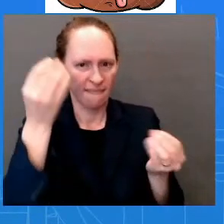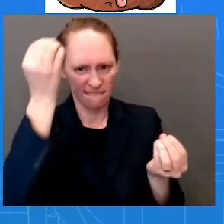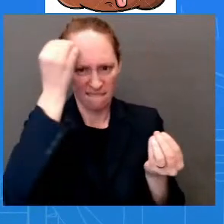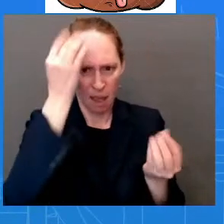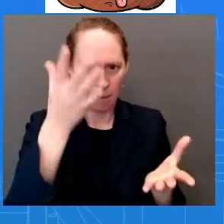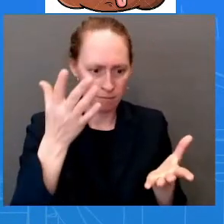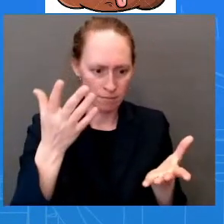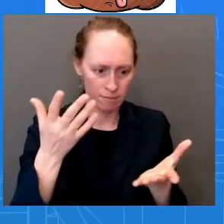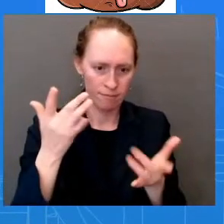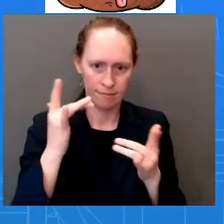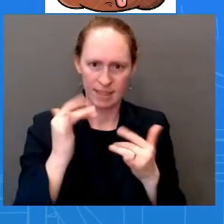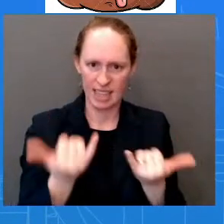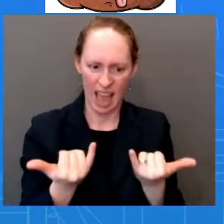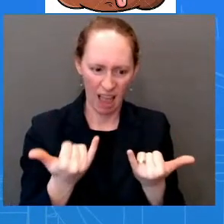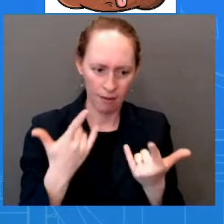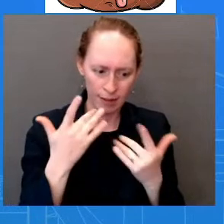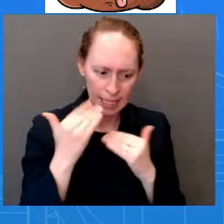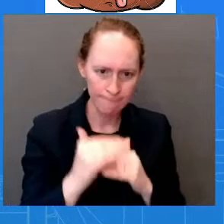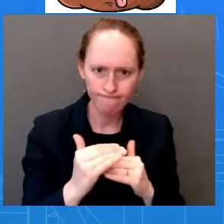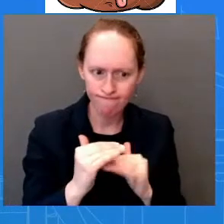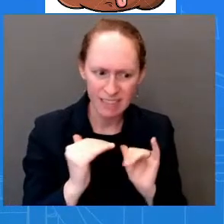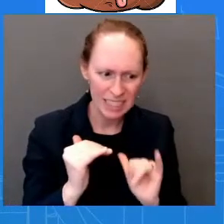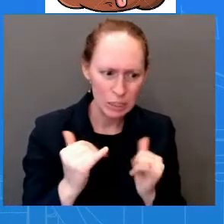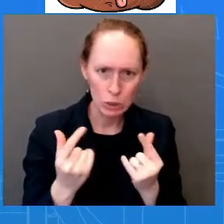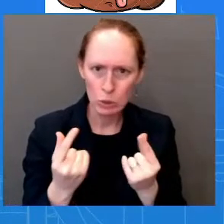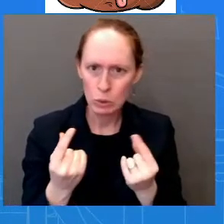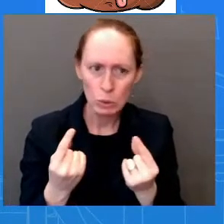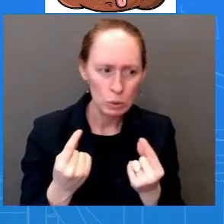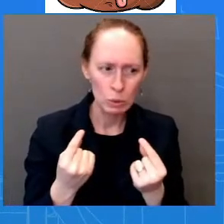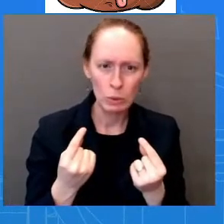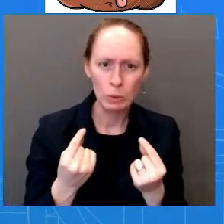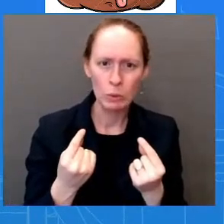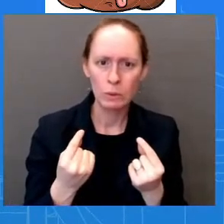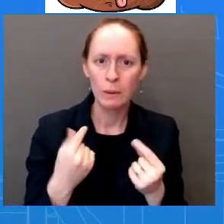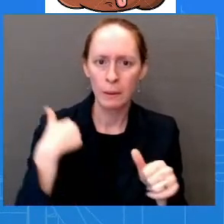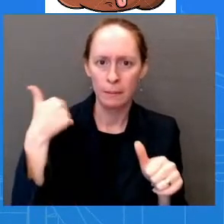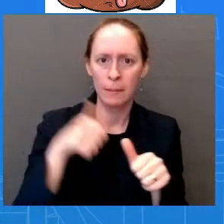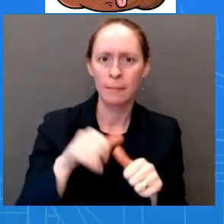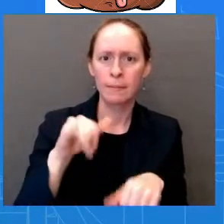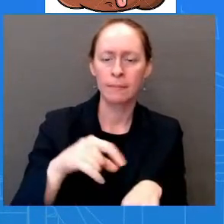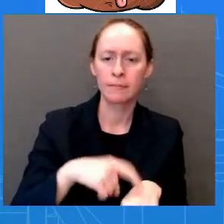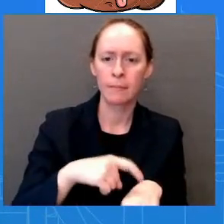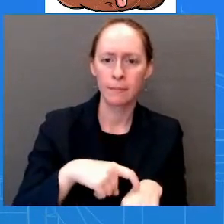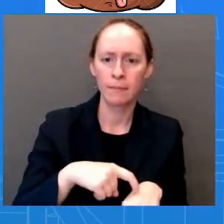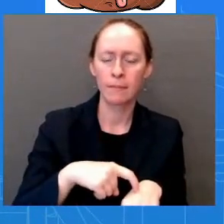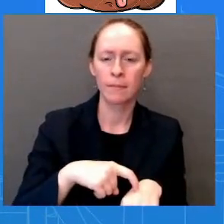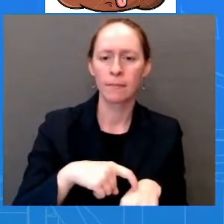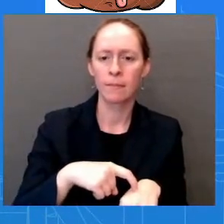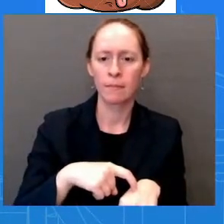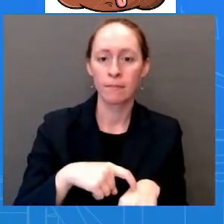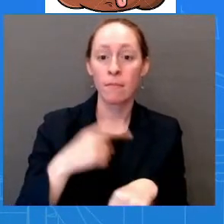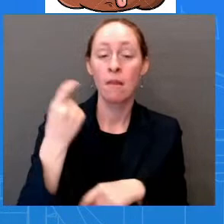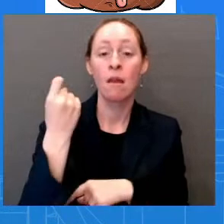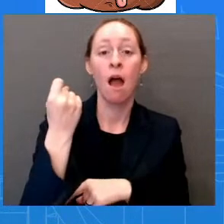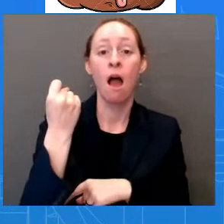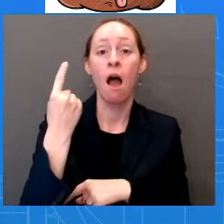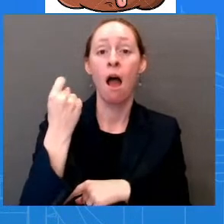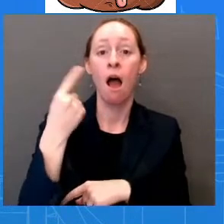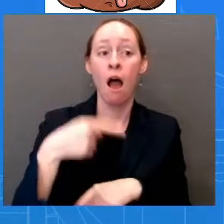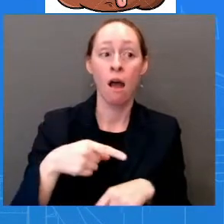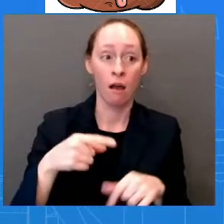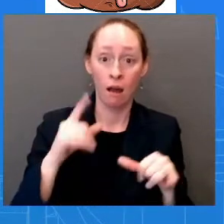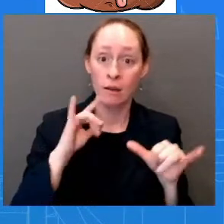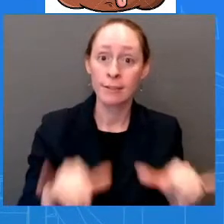we were not dealing with a static situation. We were dealing with a dynamic situation. First, we thought it was just